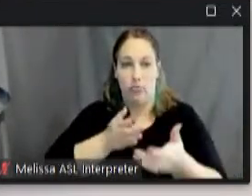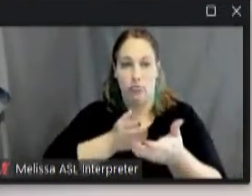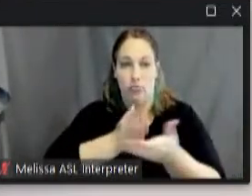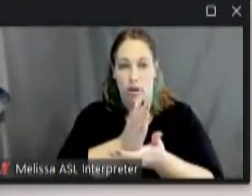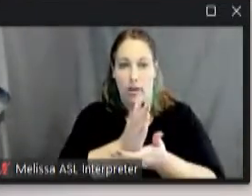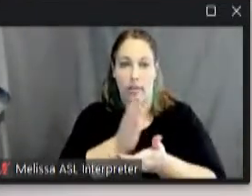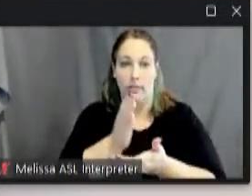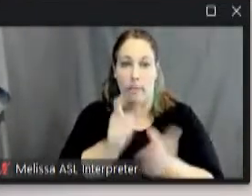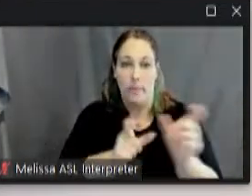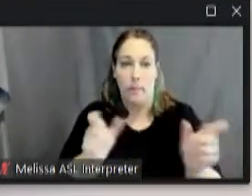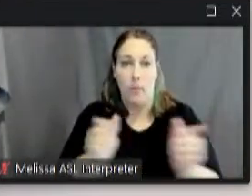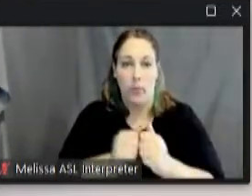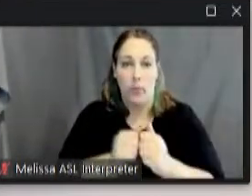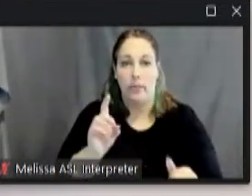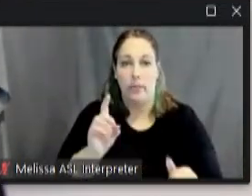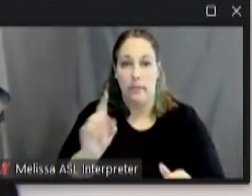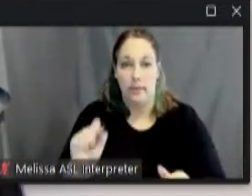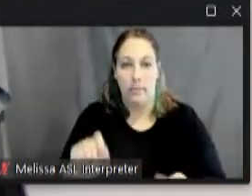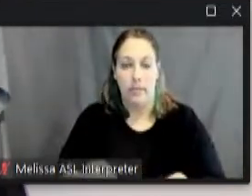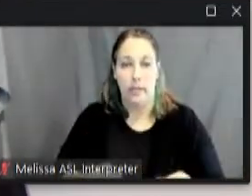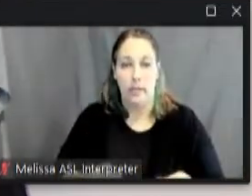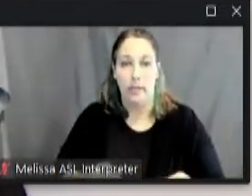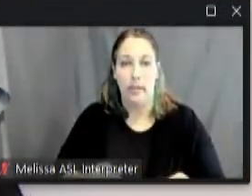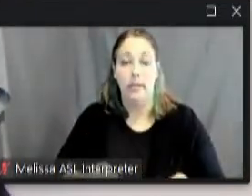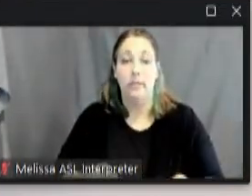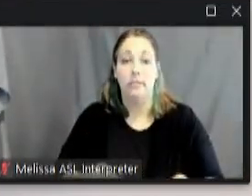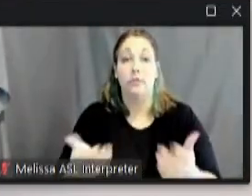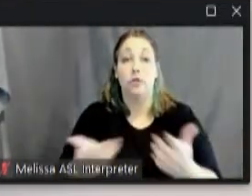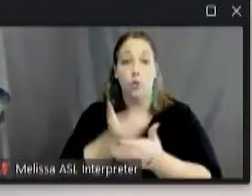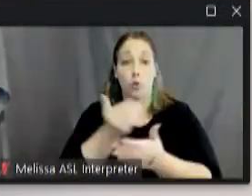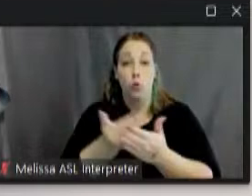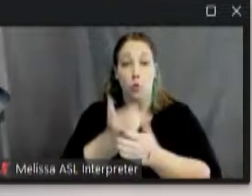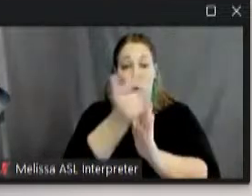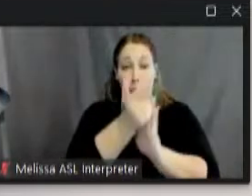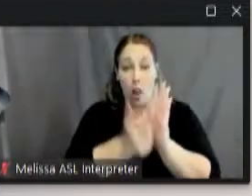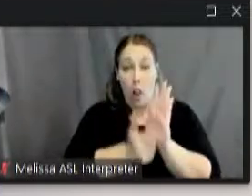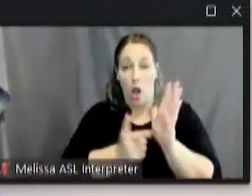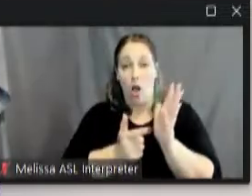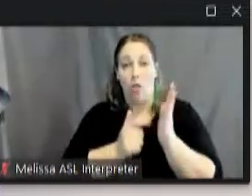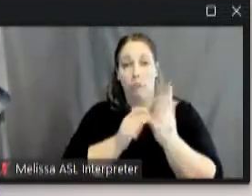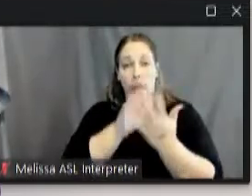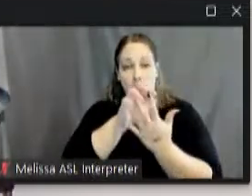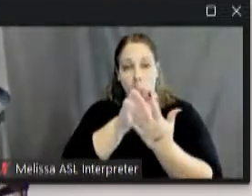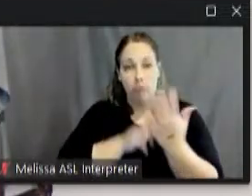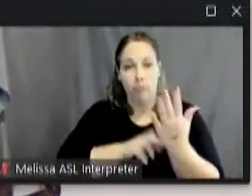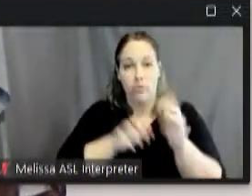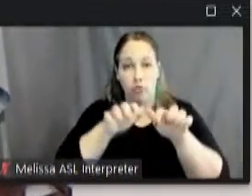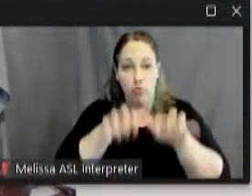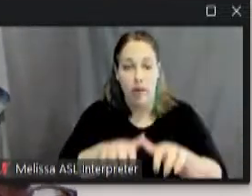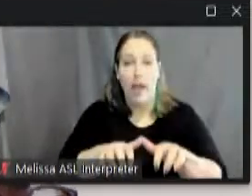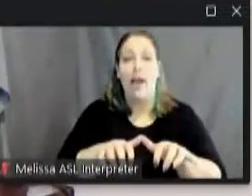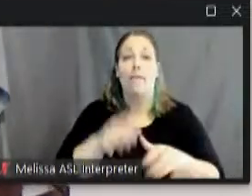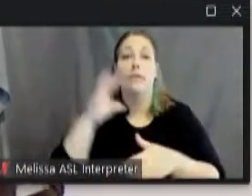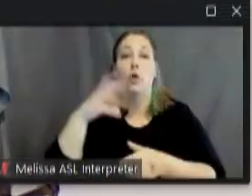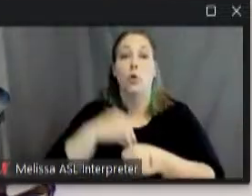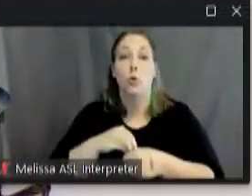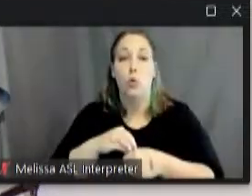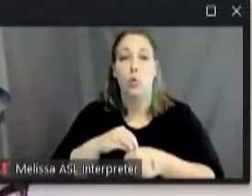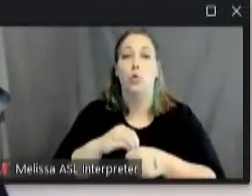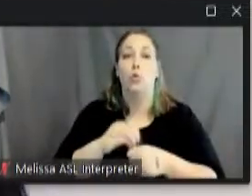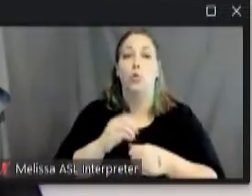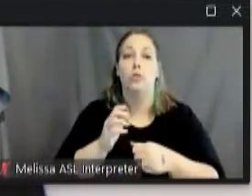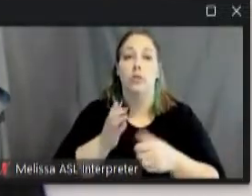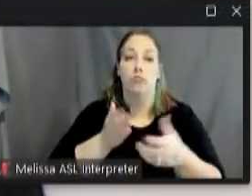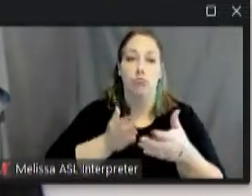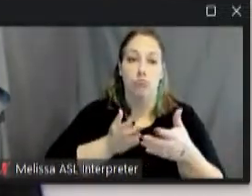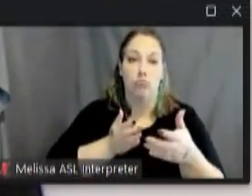law includes all of this and trying to protect human reproductive and sexual reproductive rights